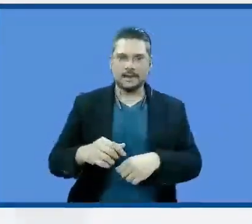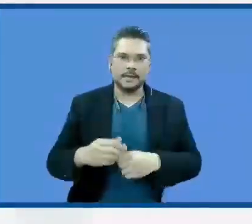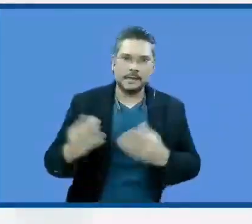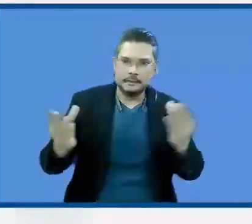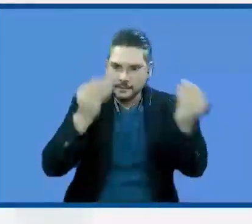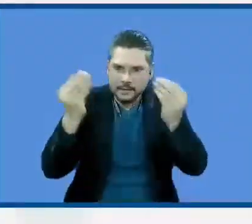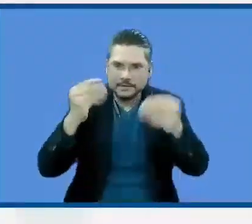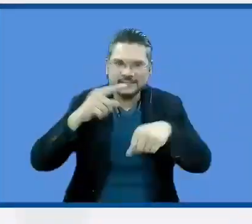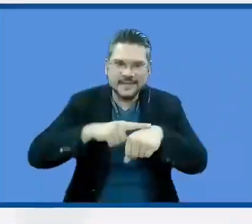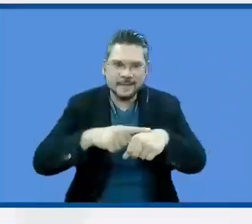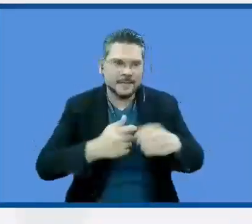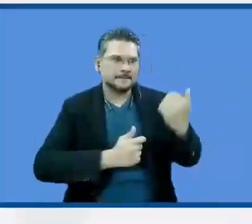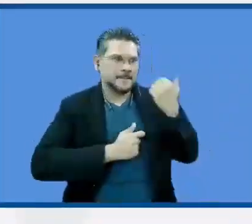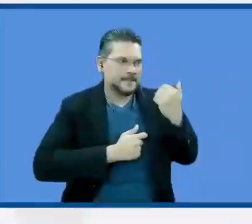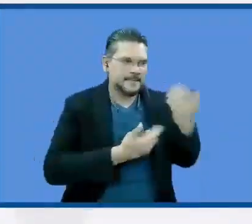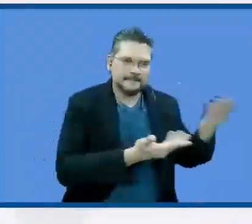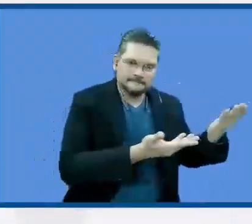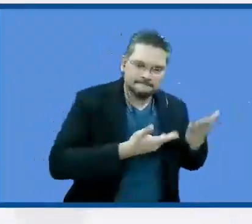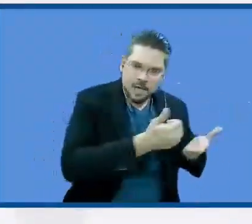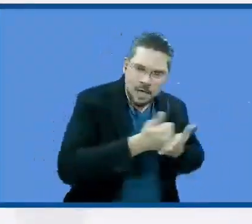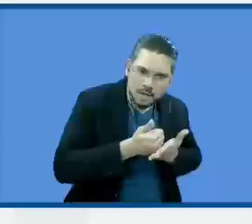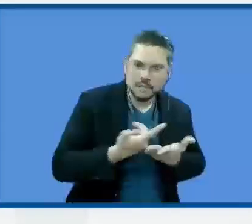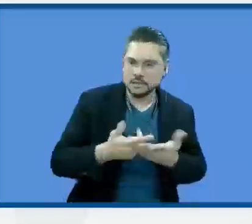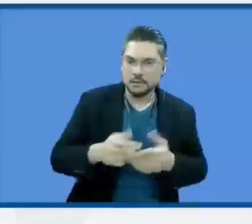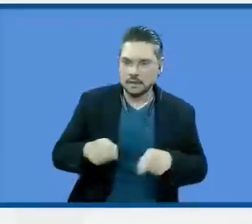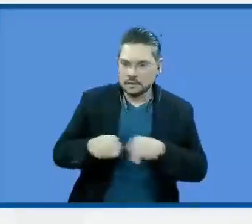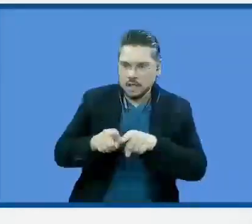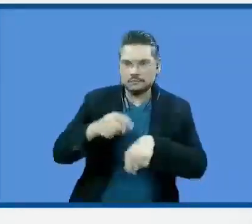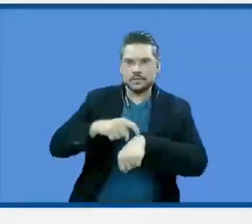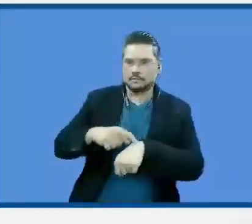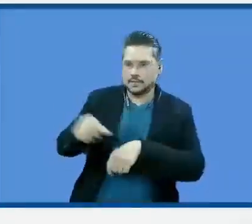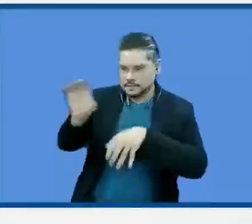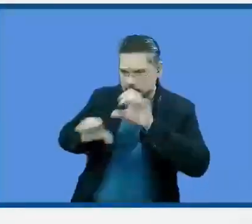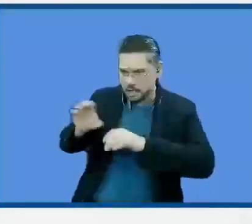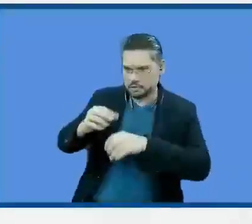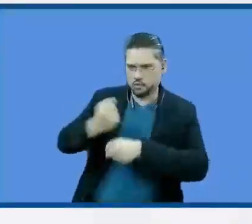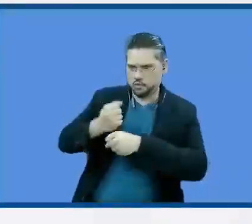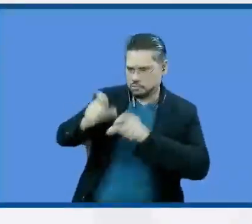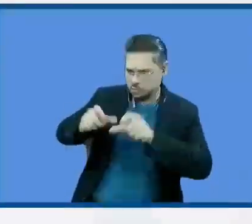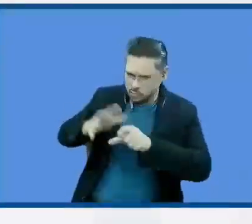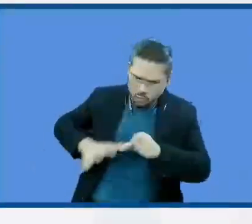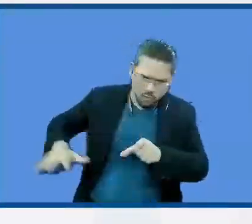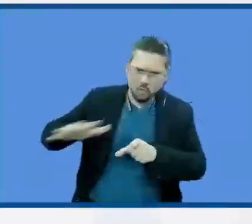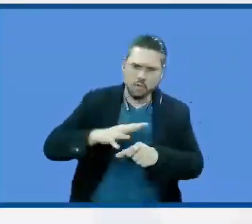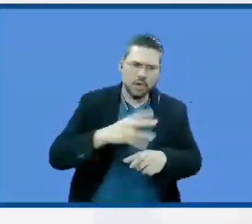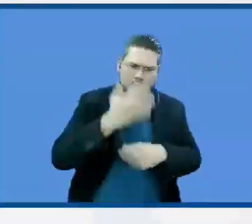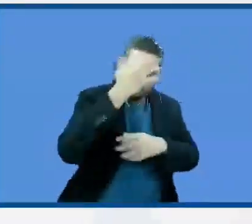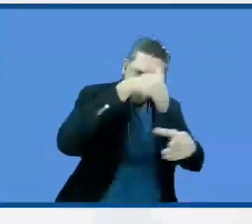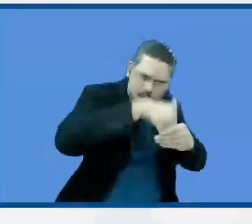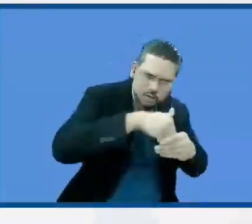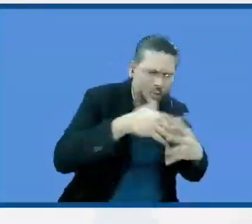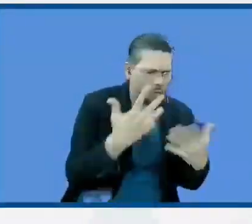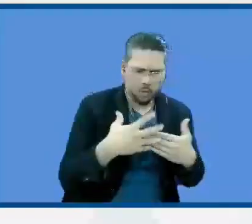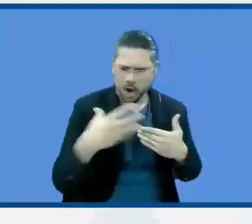the science workforce and the science infrastructure, whether inside or outside government, can be tapped for